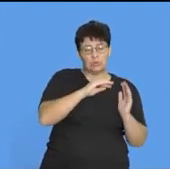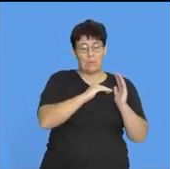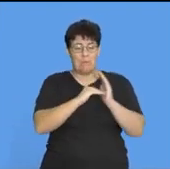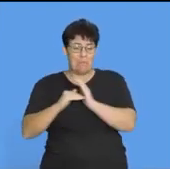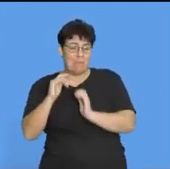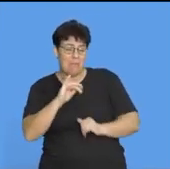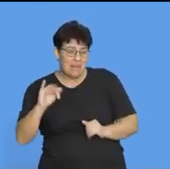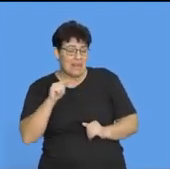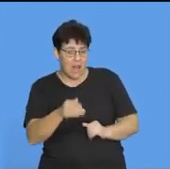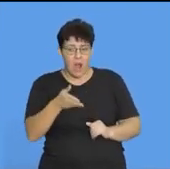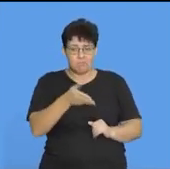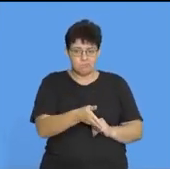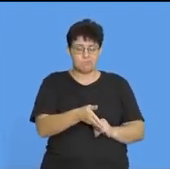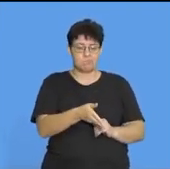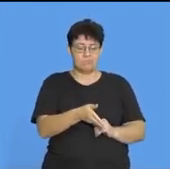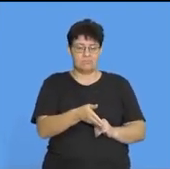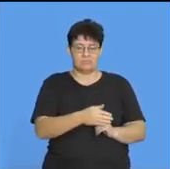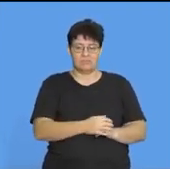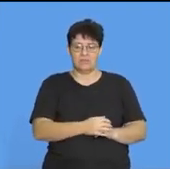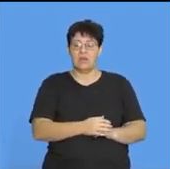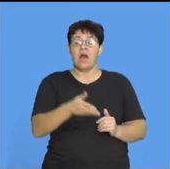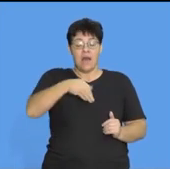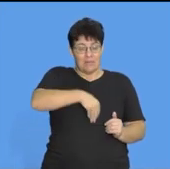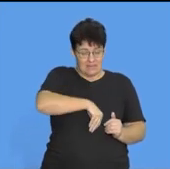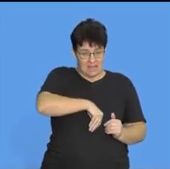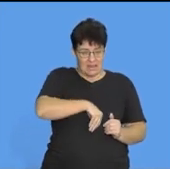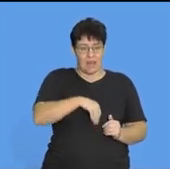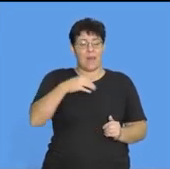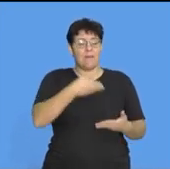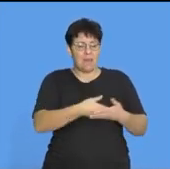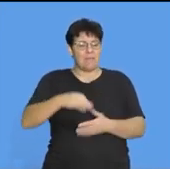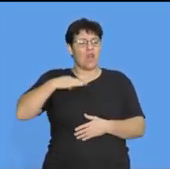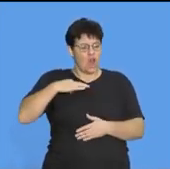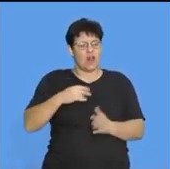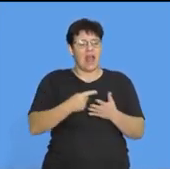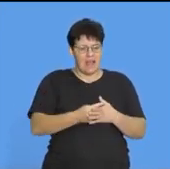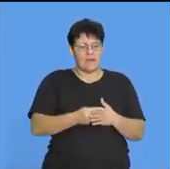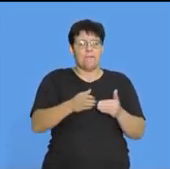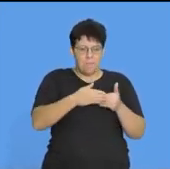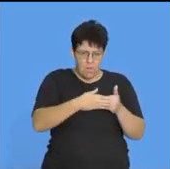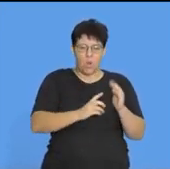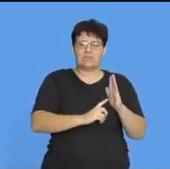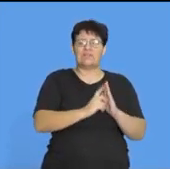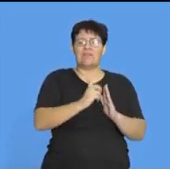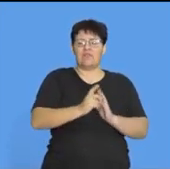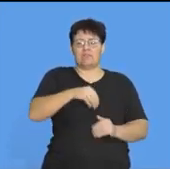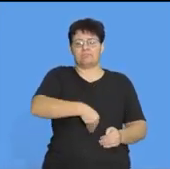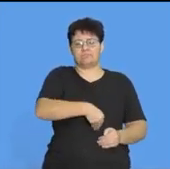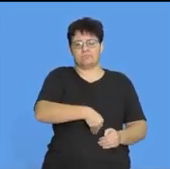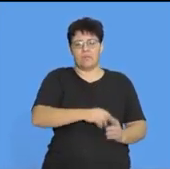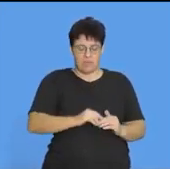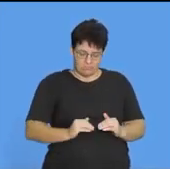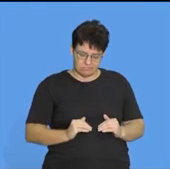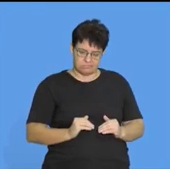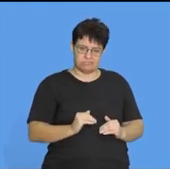developing fetus. The primary follicles in a baby girl will then undergo further development as the baby